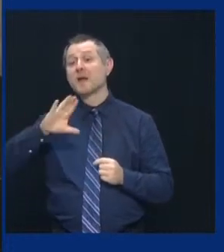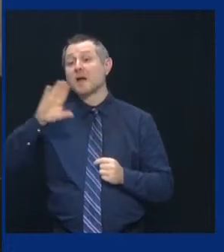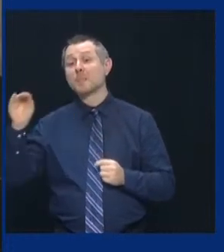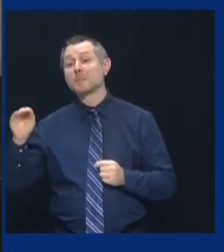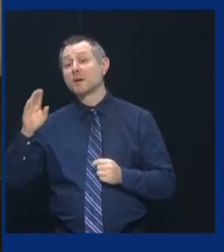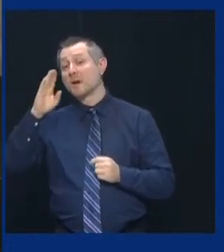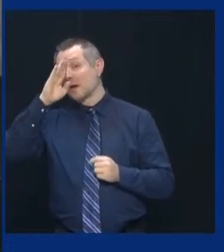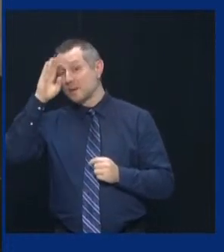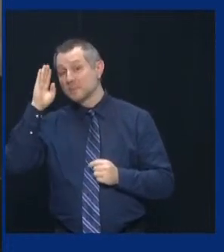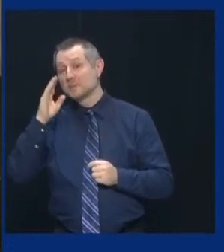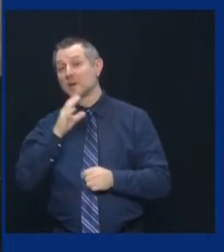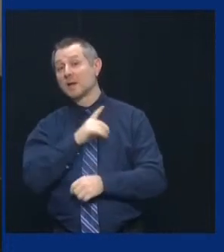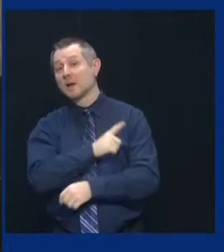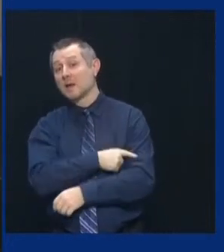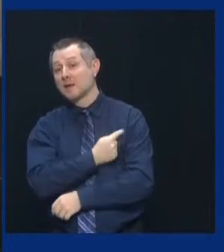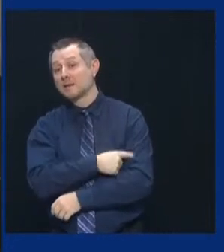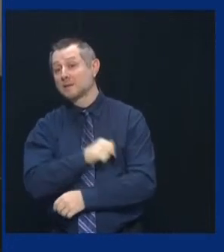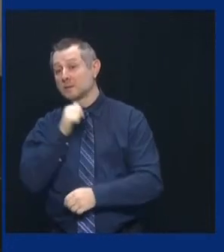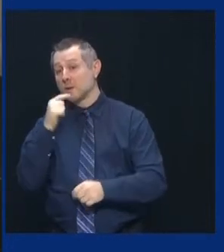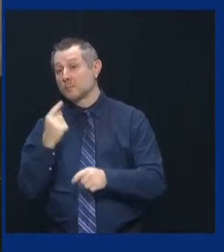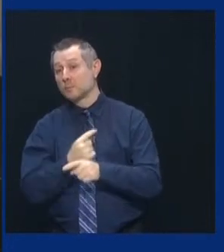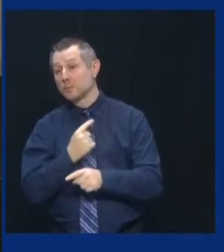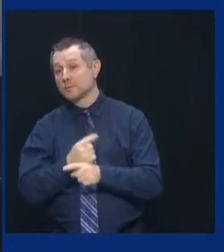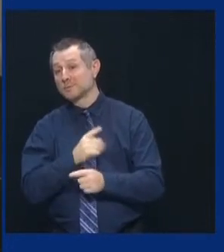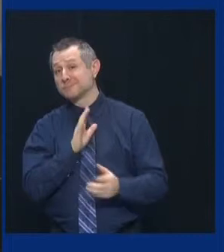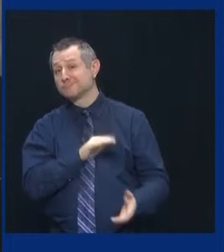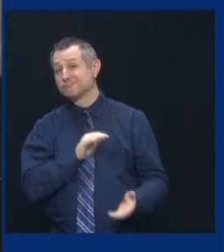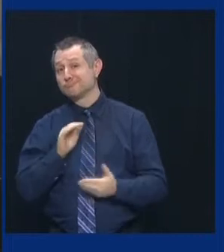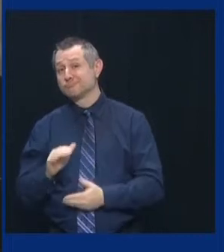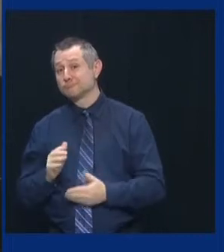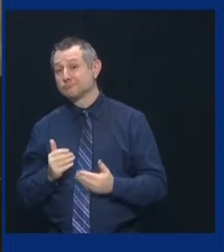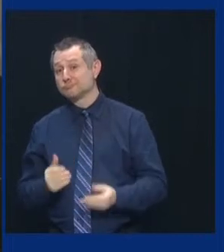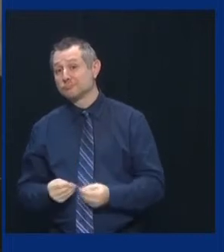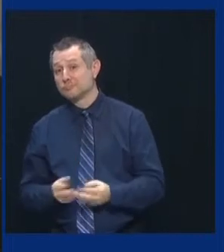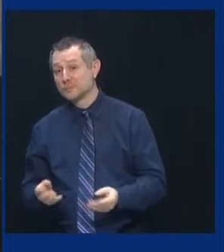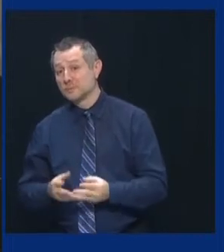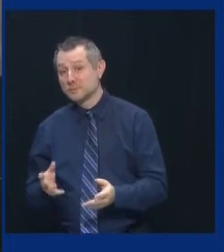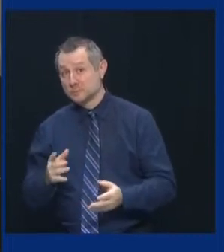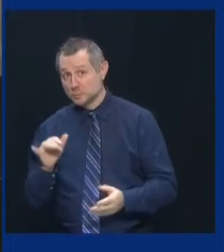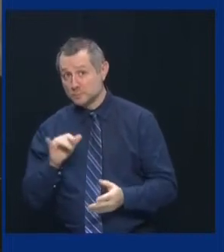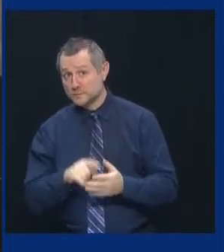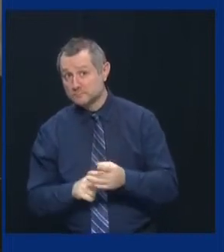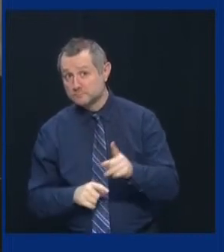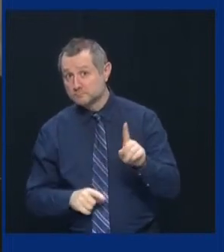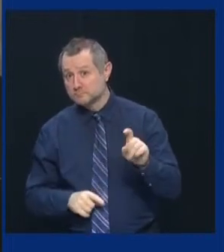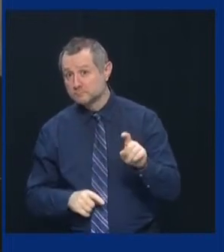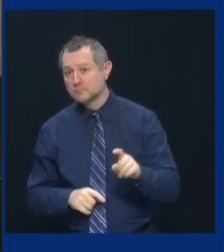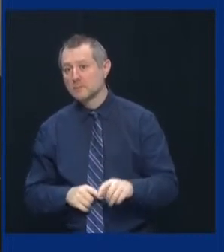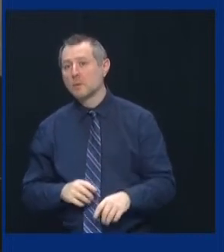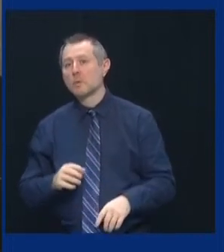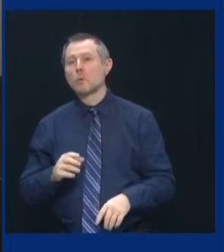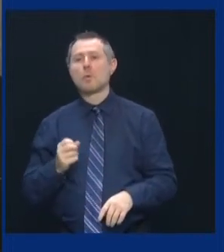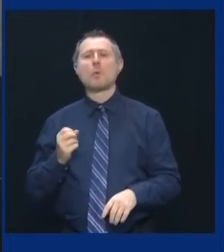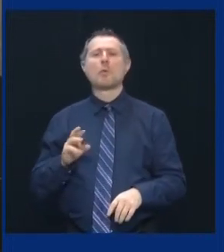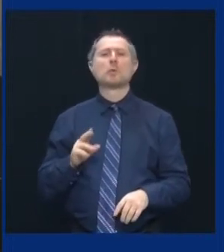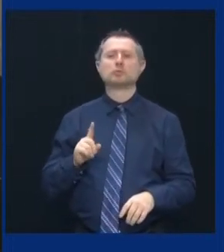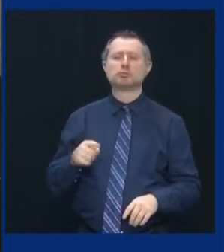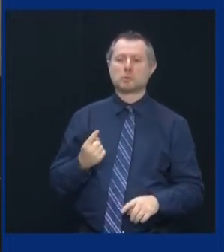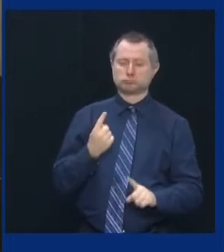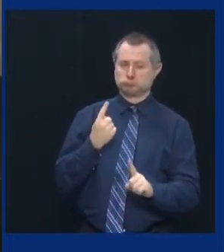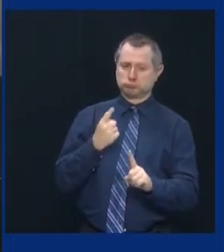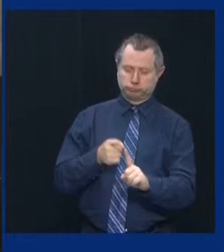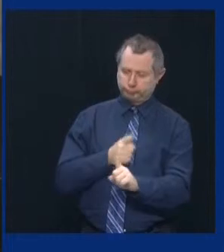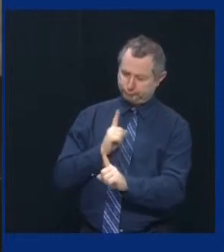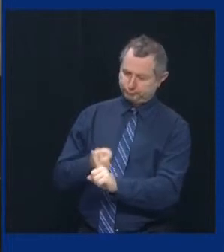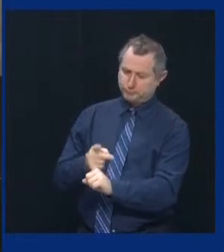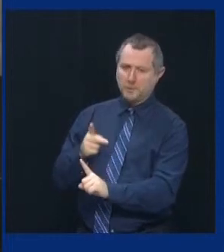acted improperly here in terms of obtaining or distributing the vaccine? Or is it just park here at